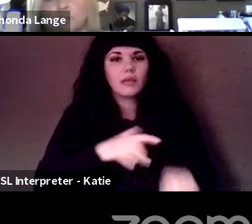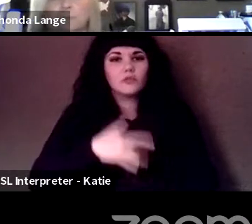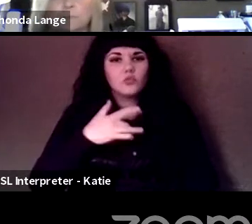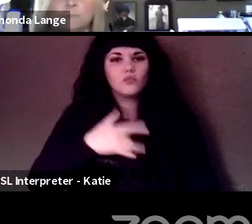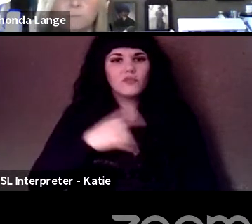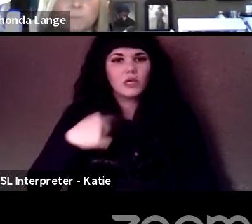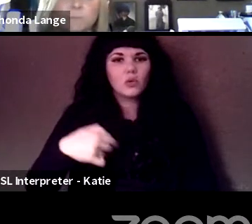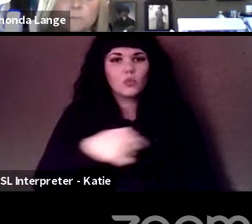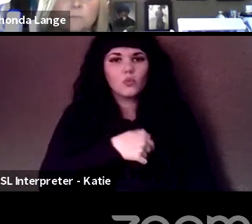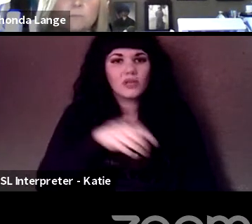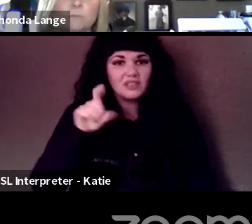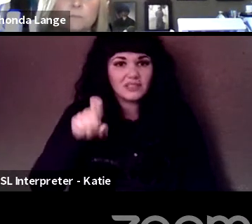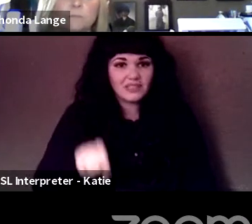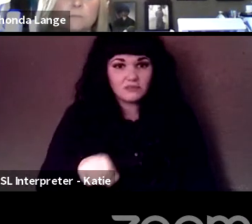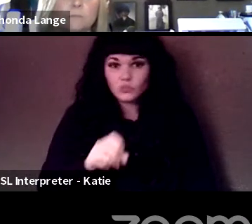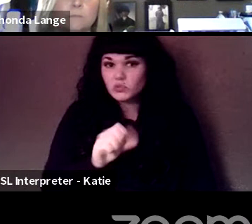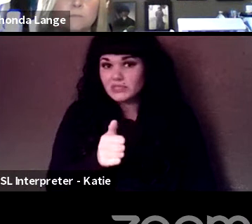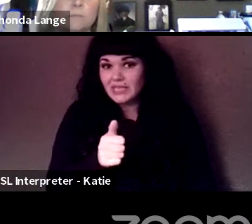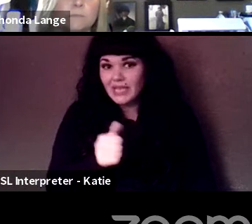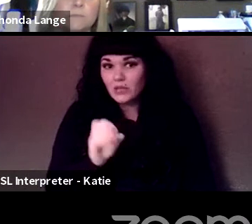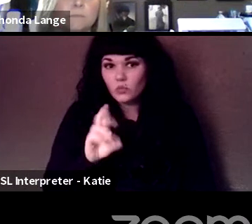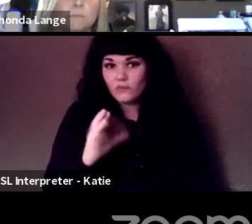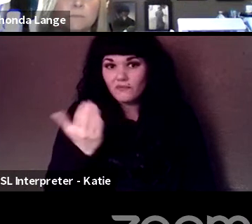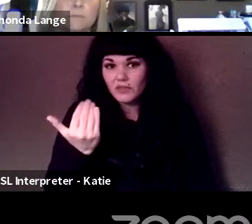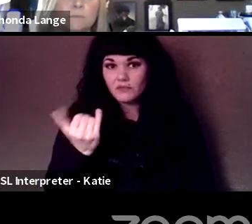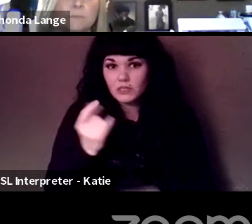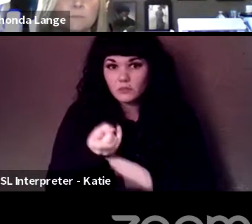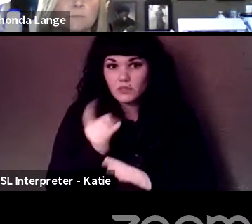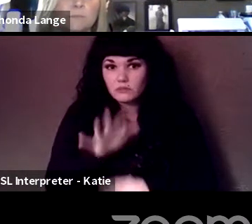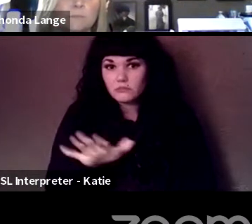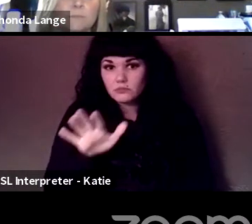you to time in 10 minutes or 15?